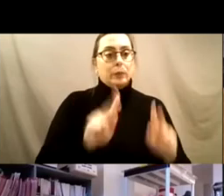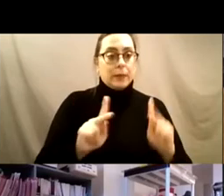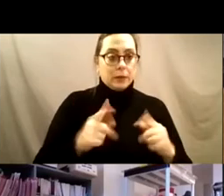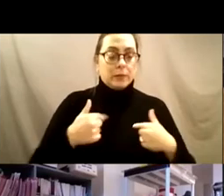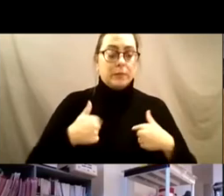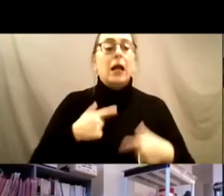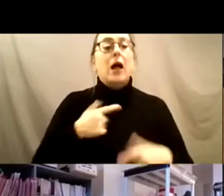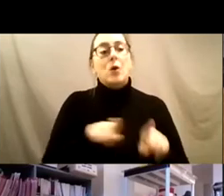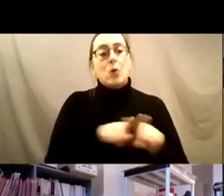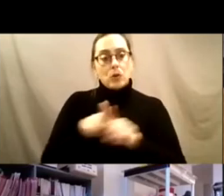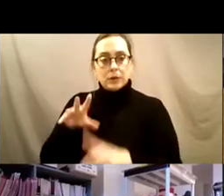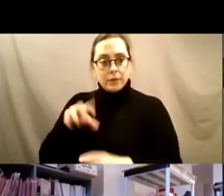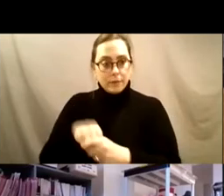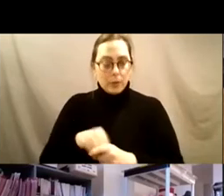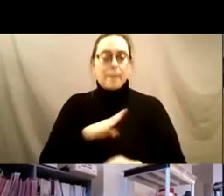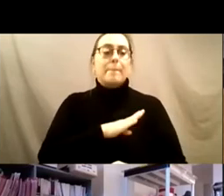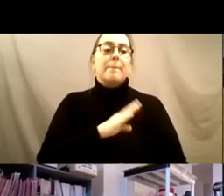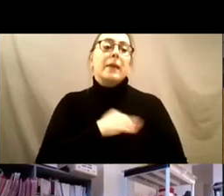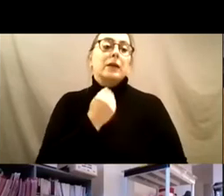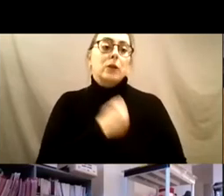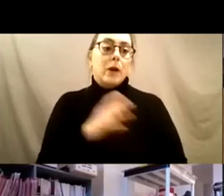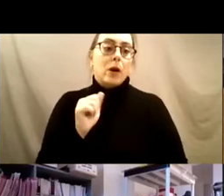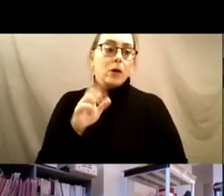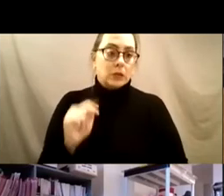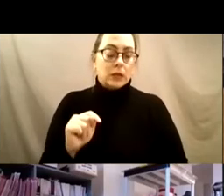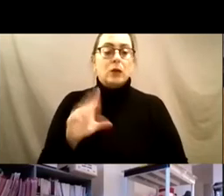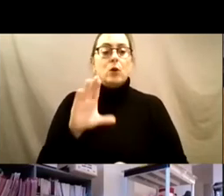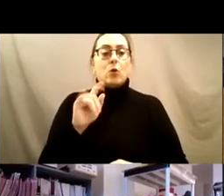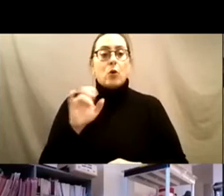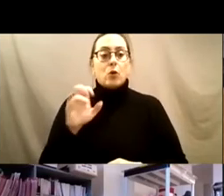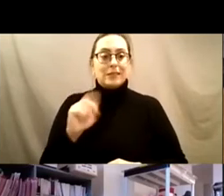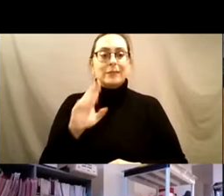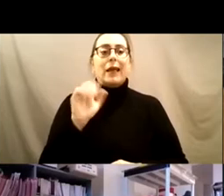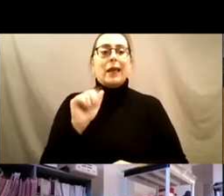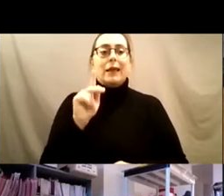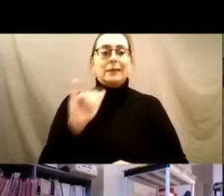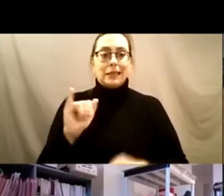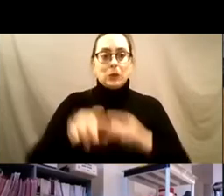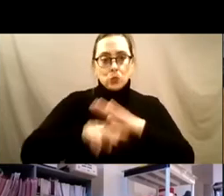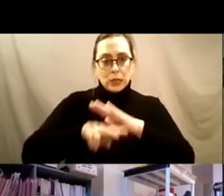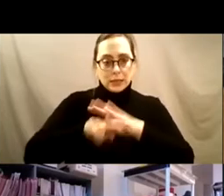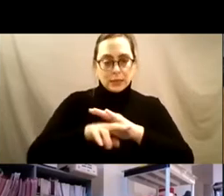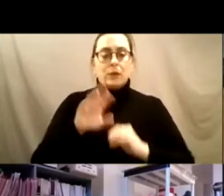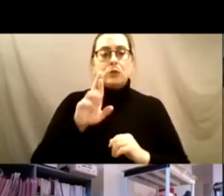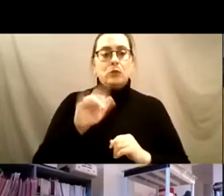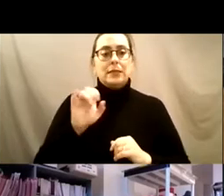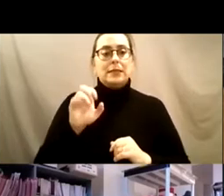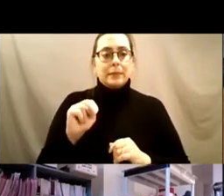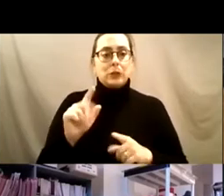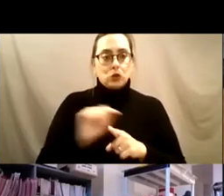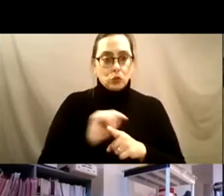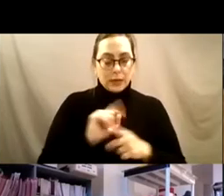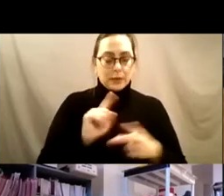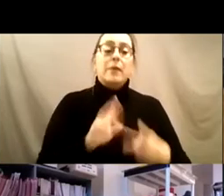participated in the Manitoba Artist Run Centers Coalition anti-racism training, which was really great. And the Manitoba Arts